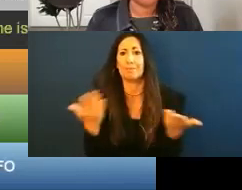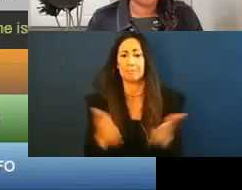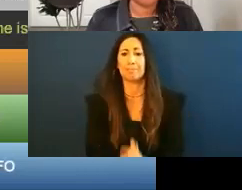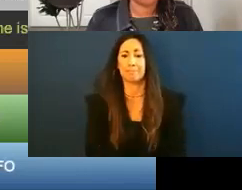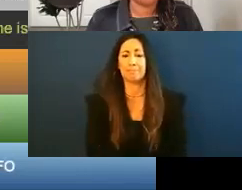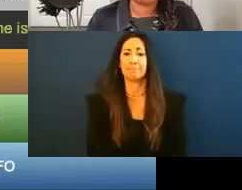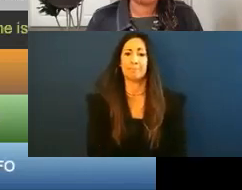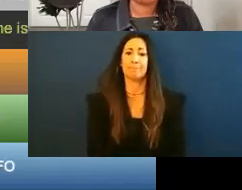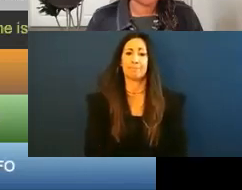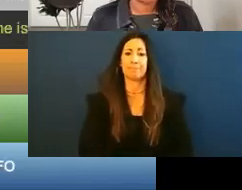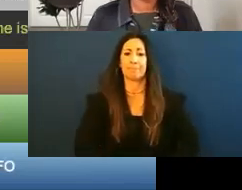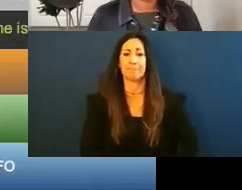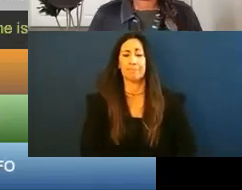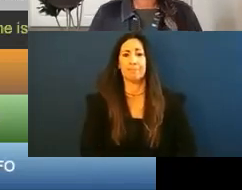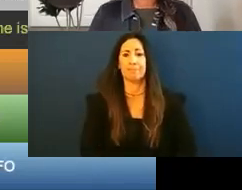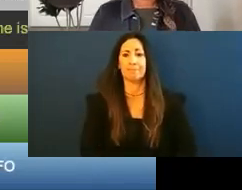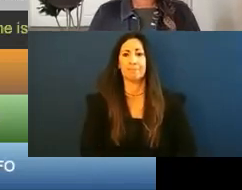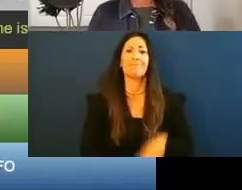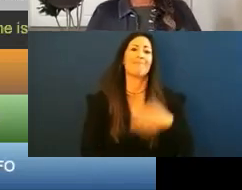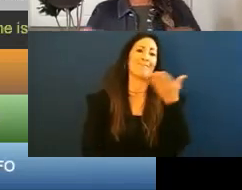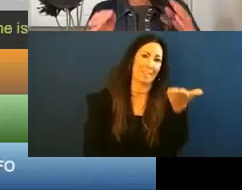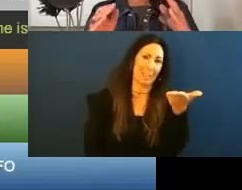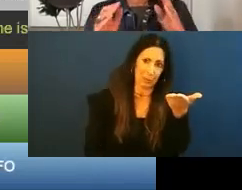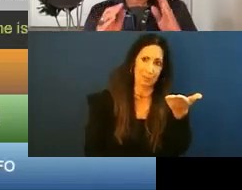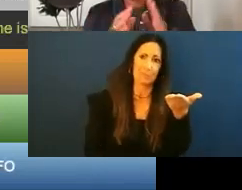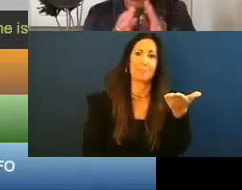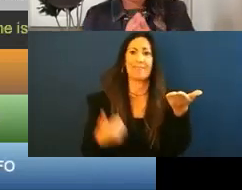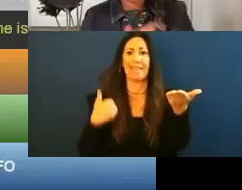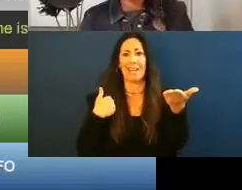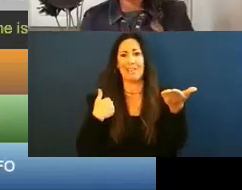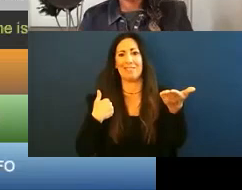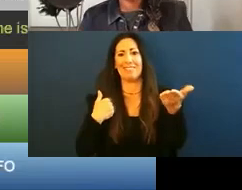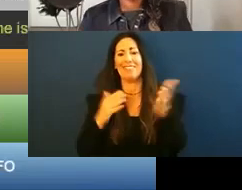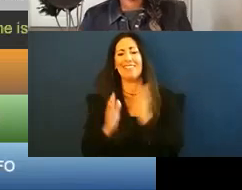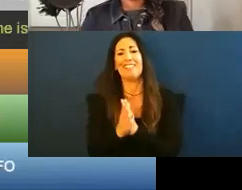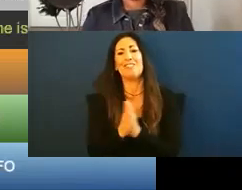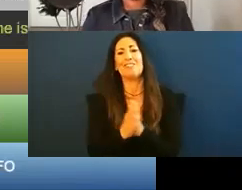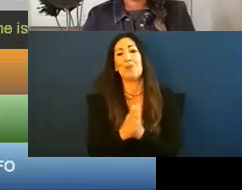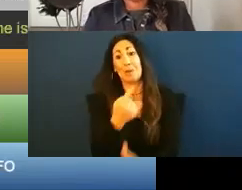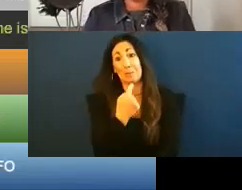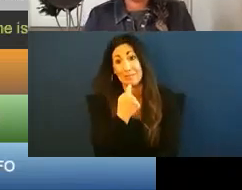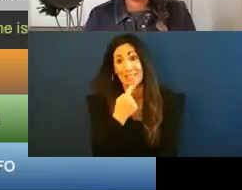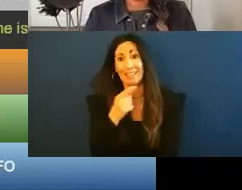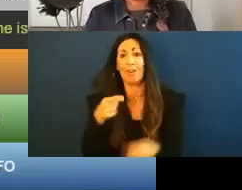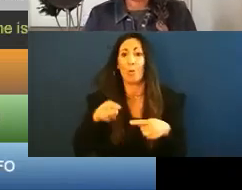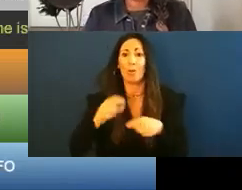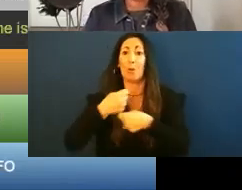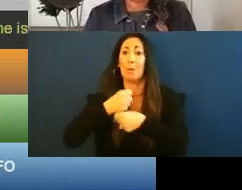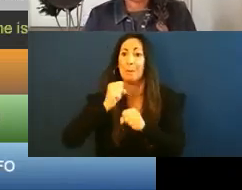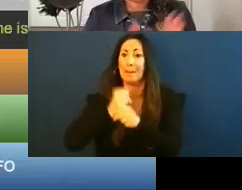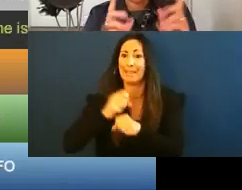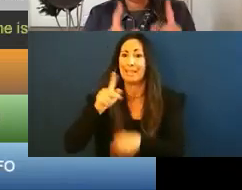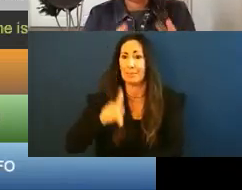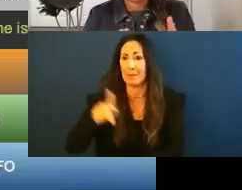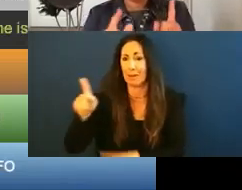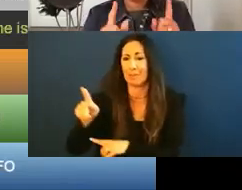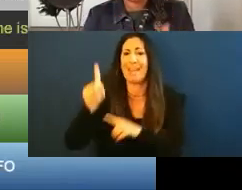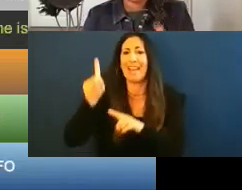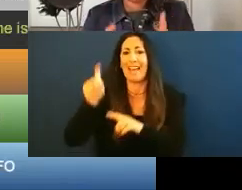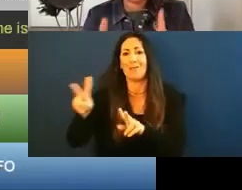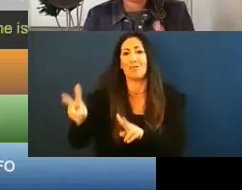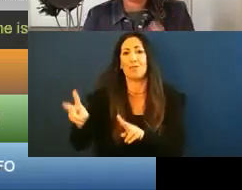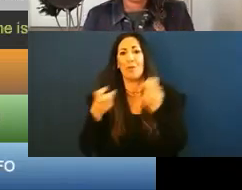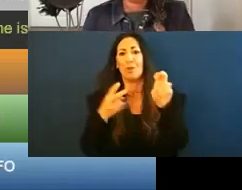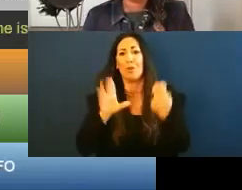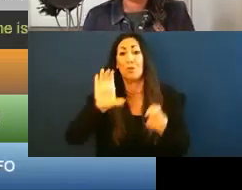gallery. There it is. There's the one. So what I'm telling you is that when you're making a PowerPoint, you have to load your images